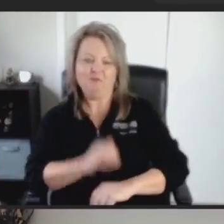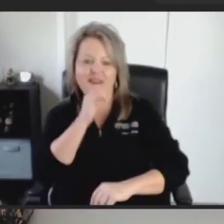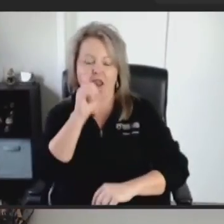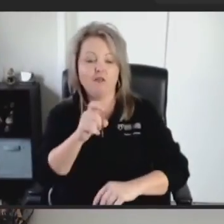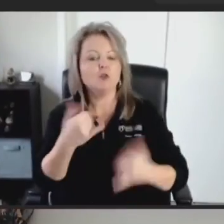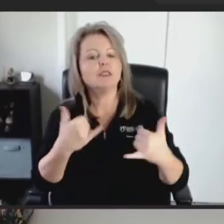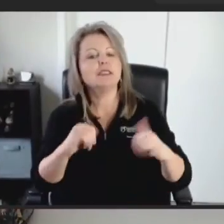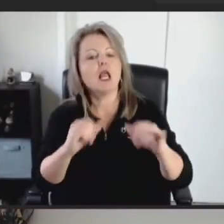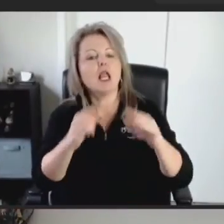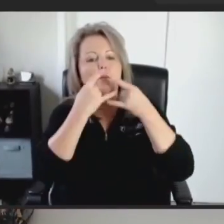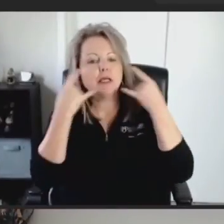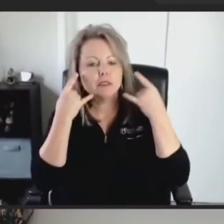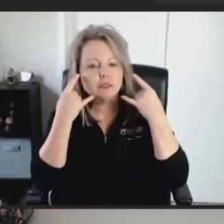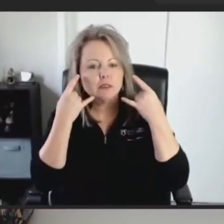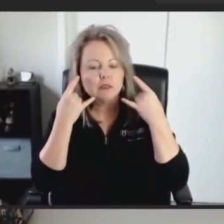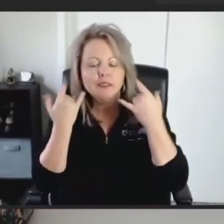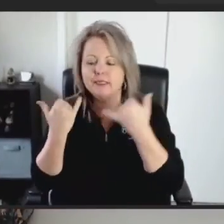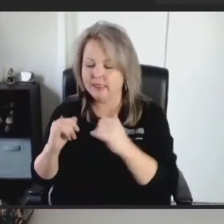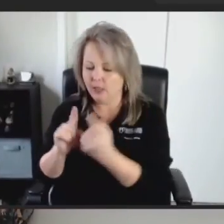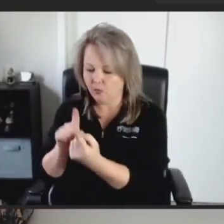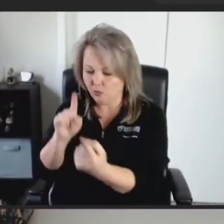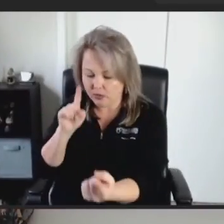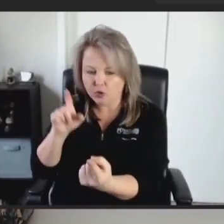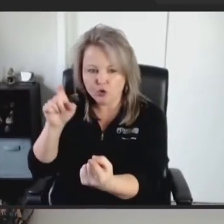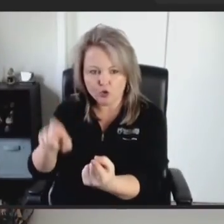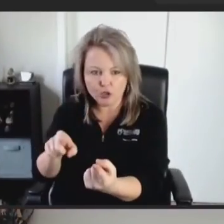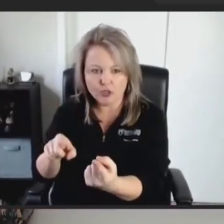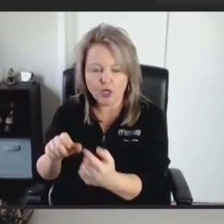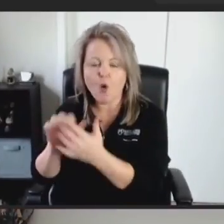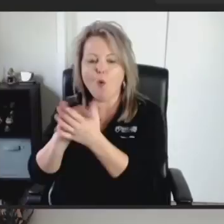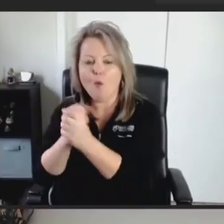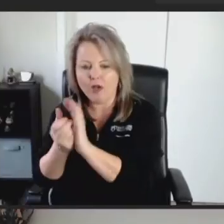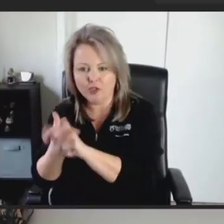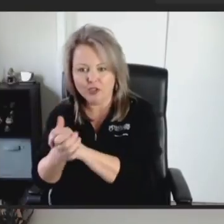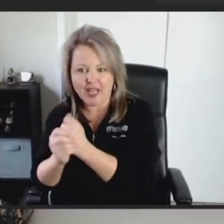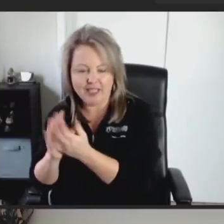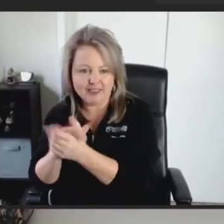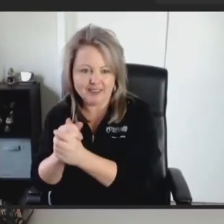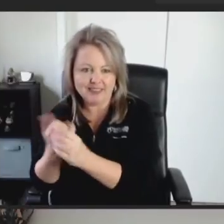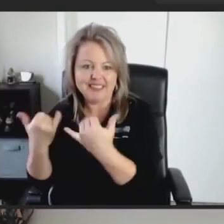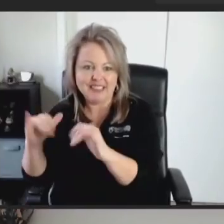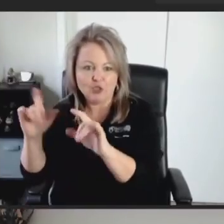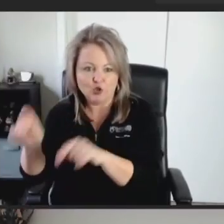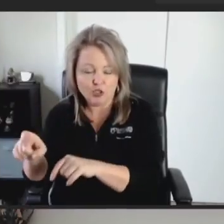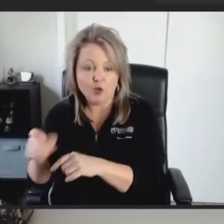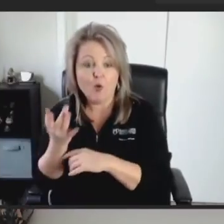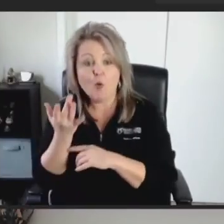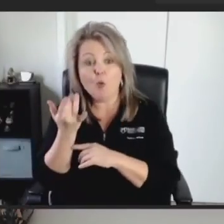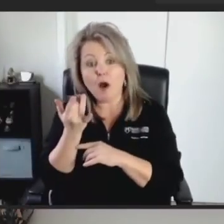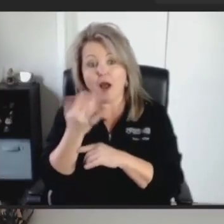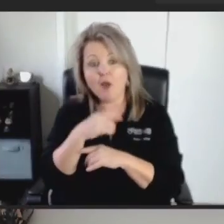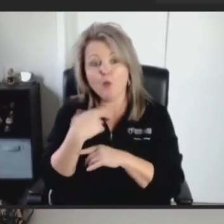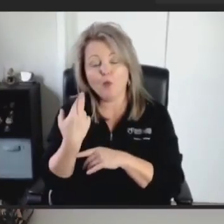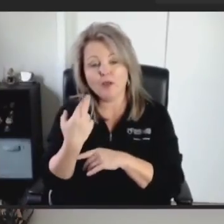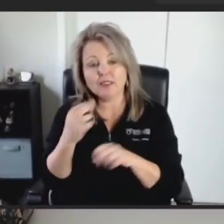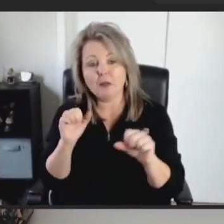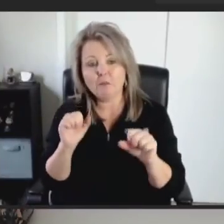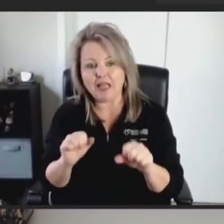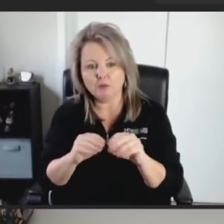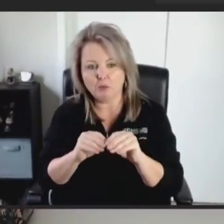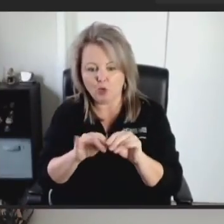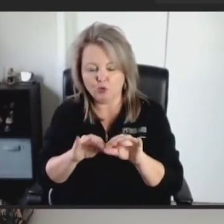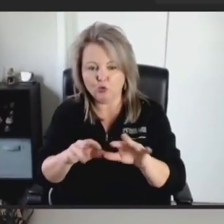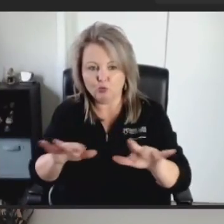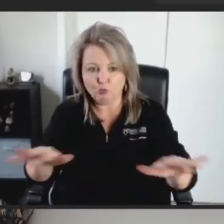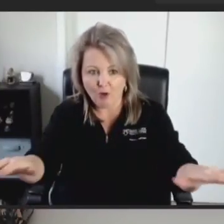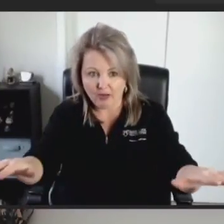masks and trying to do our social distancing and washing our hands, because you're still at risk of potentially spreading to others or